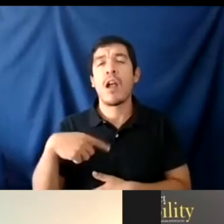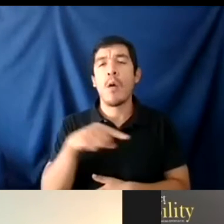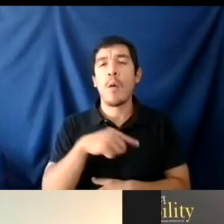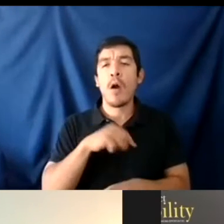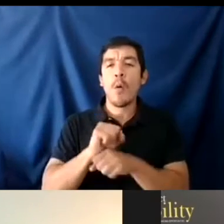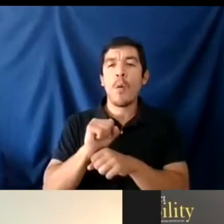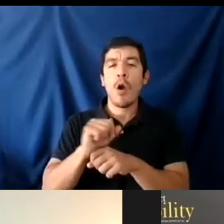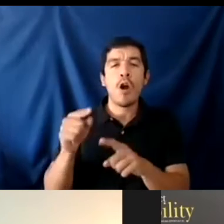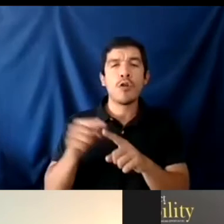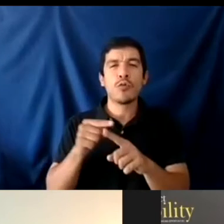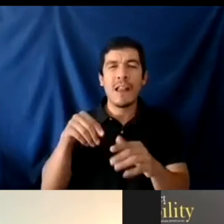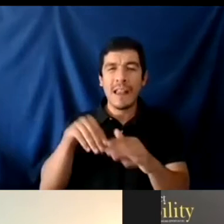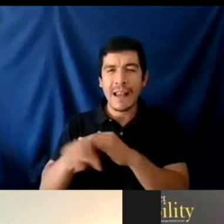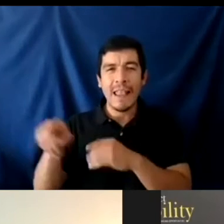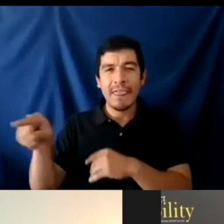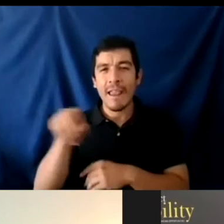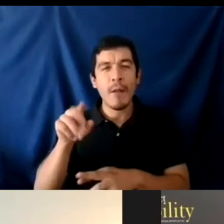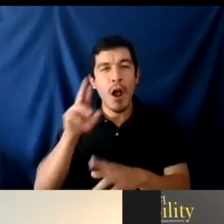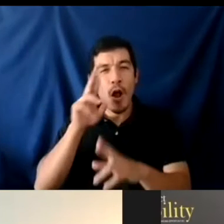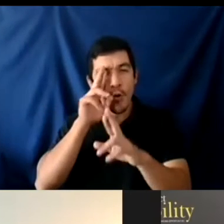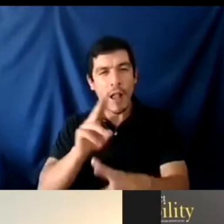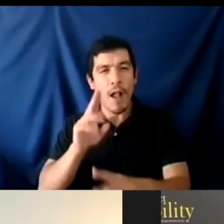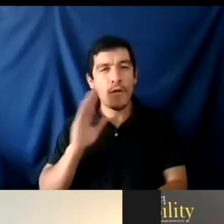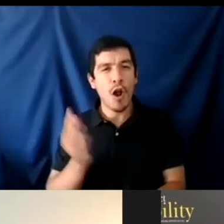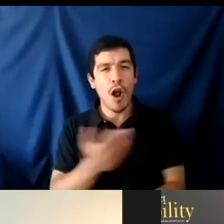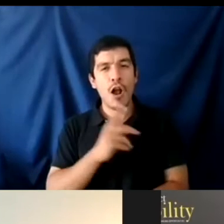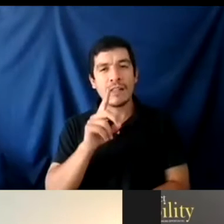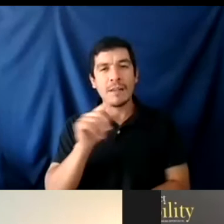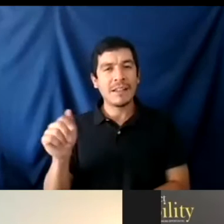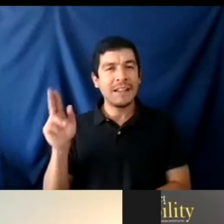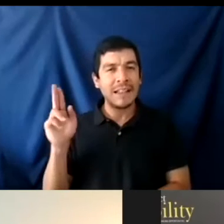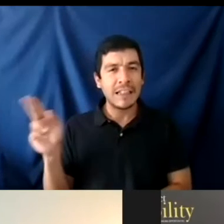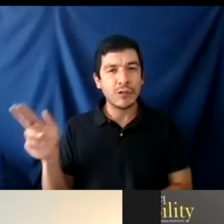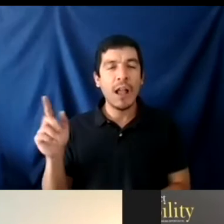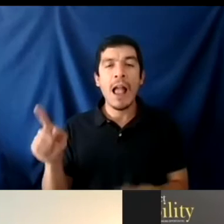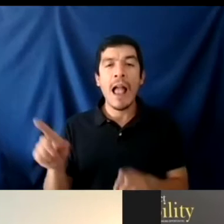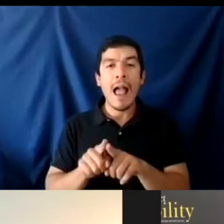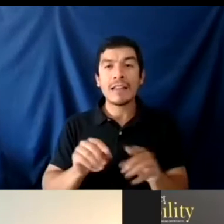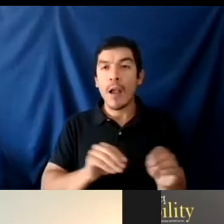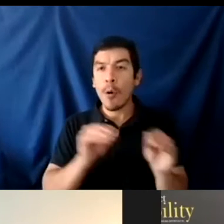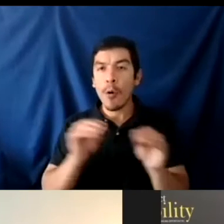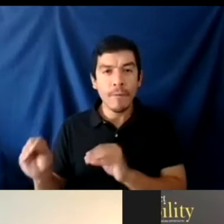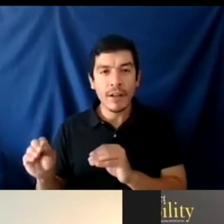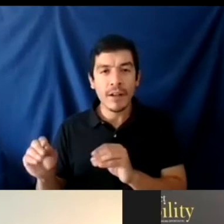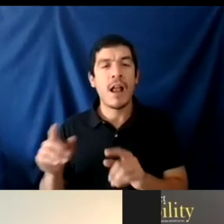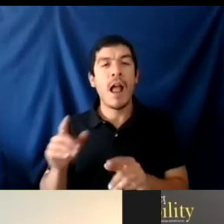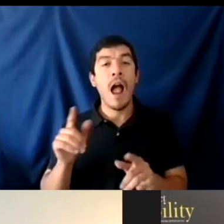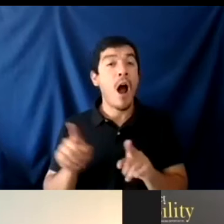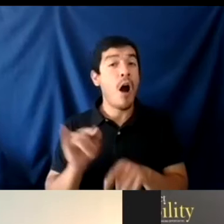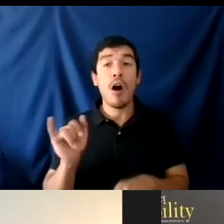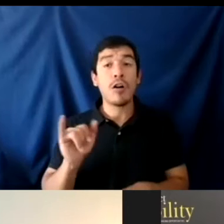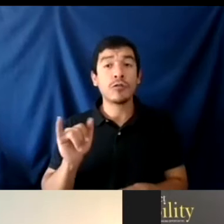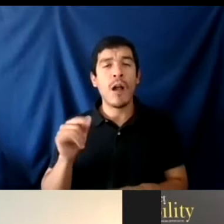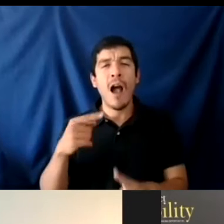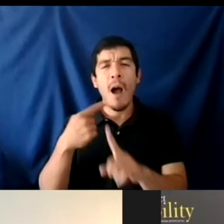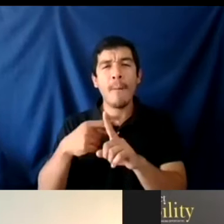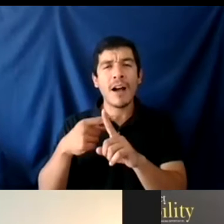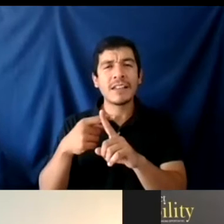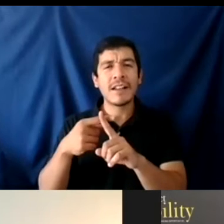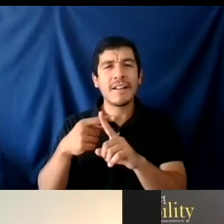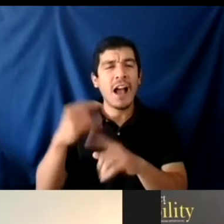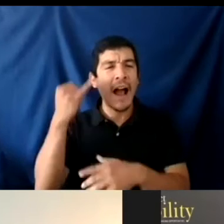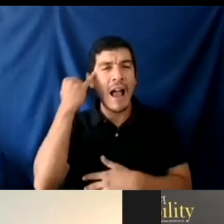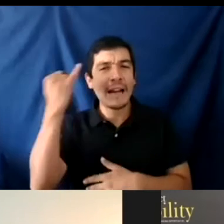to infuse in them a respect for our disability history as a movement, as well as a positive philosophy